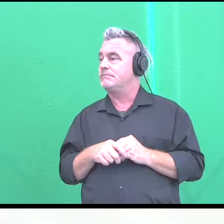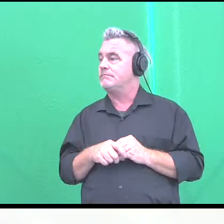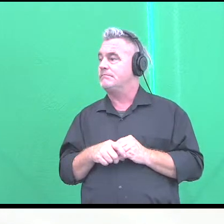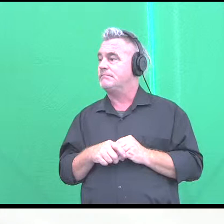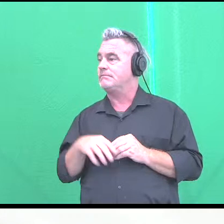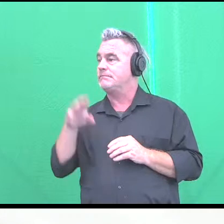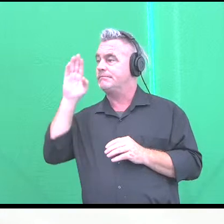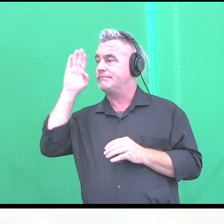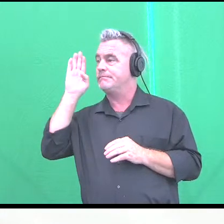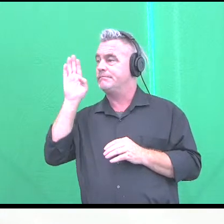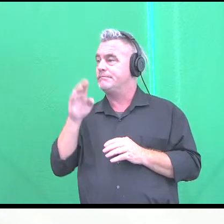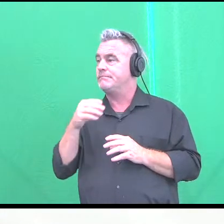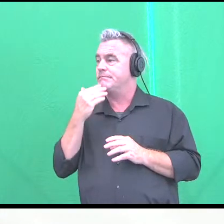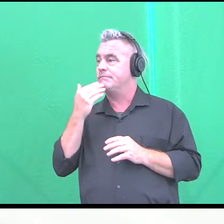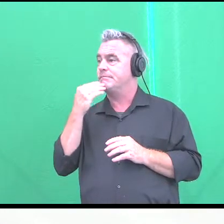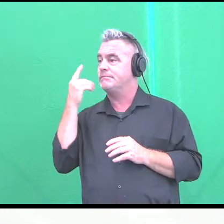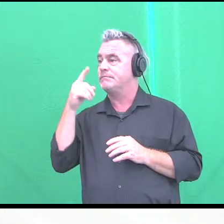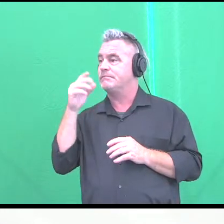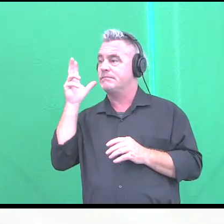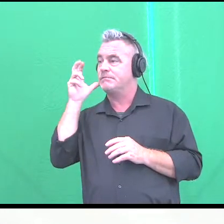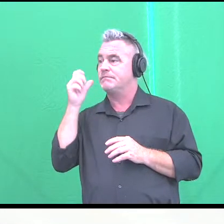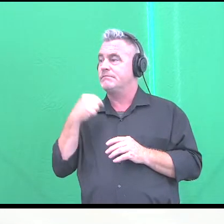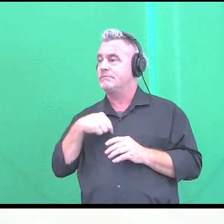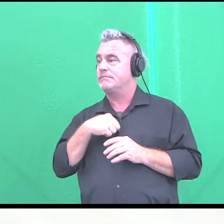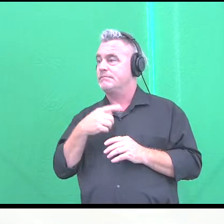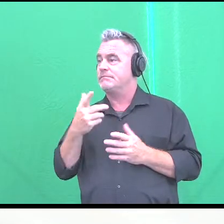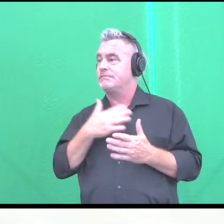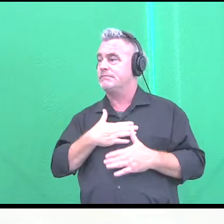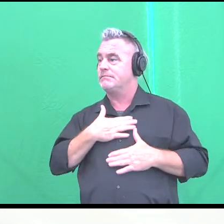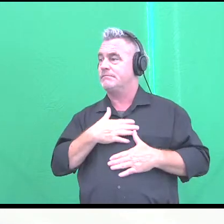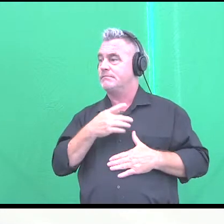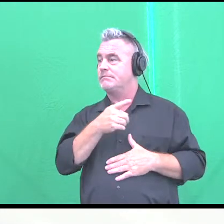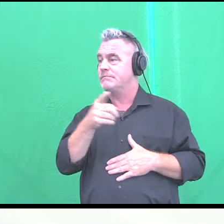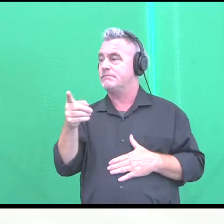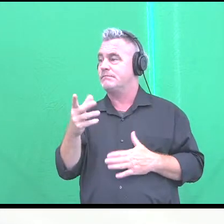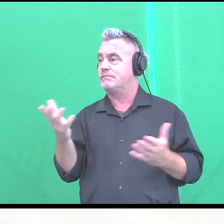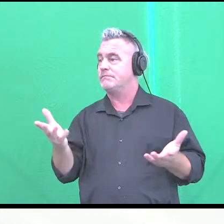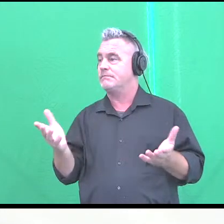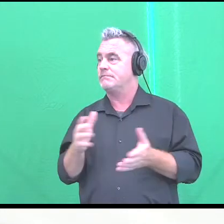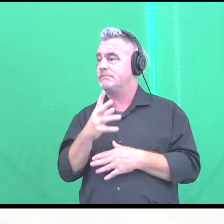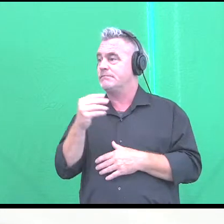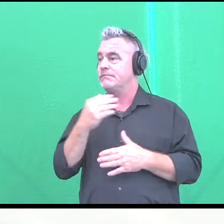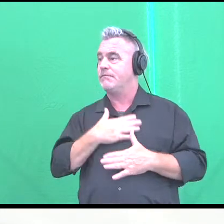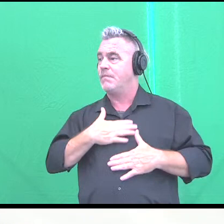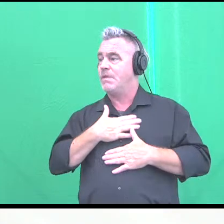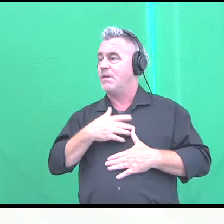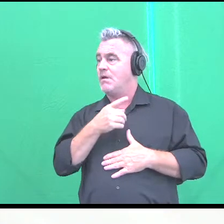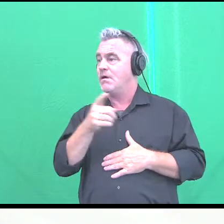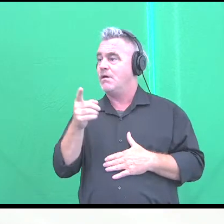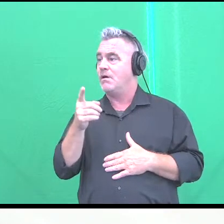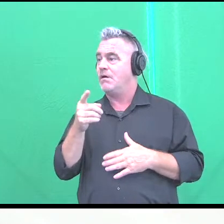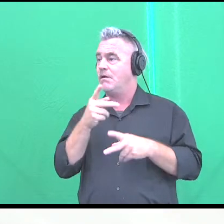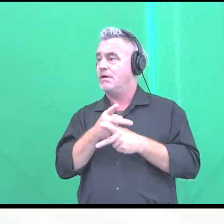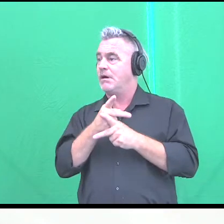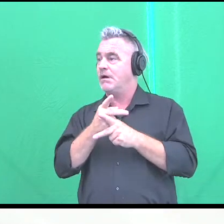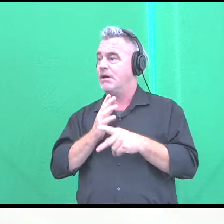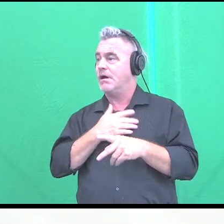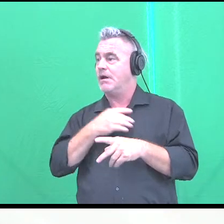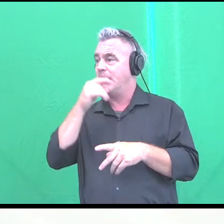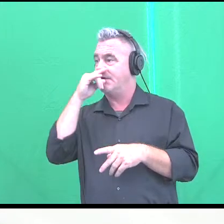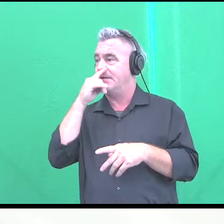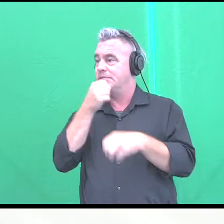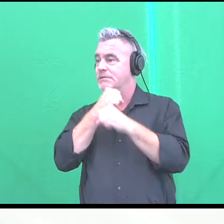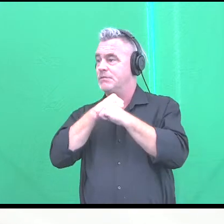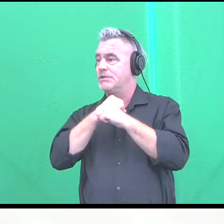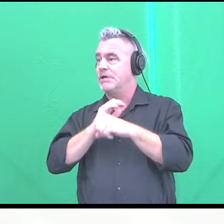Hello, everyone. Thank you for hearing us out here. We appreciate you being here, and we appreciate you taking care of our children and protecting our